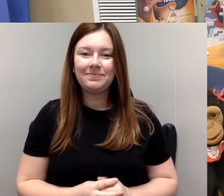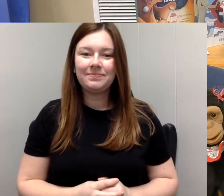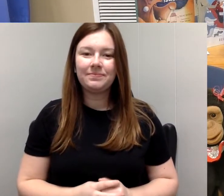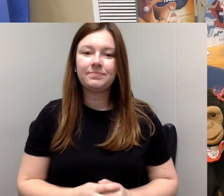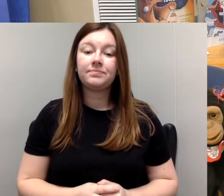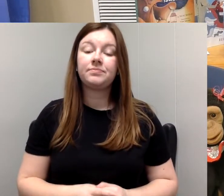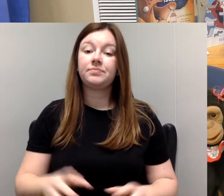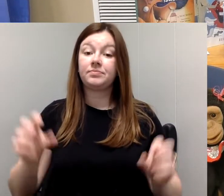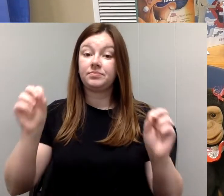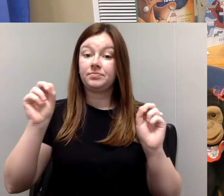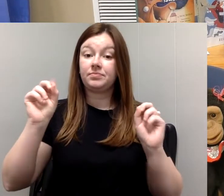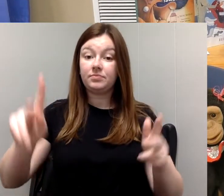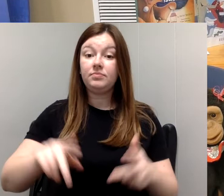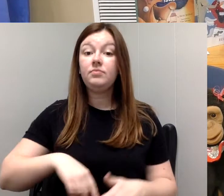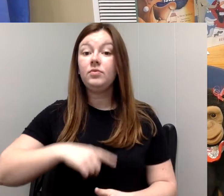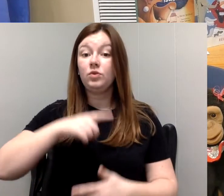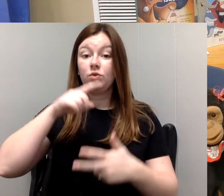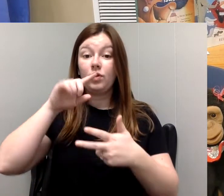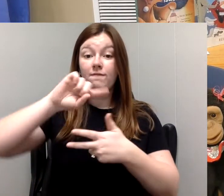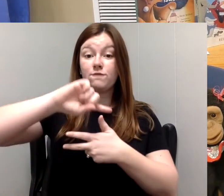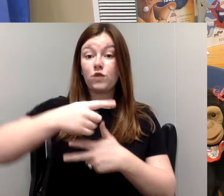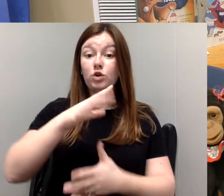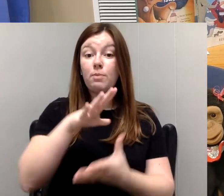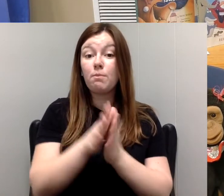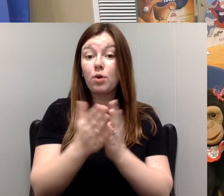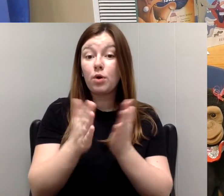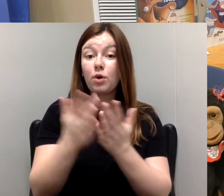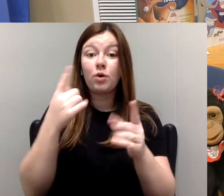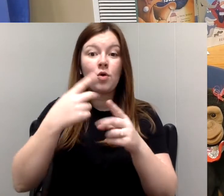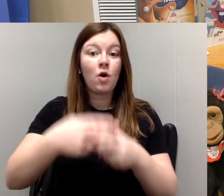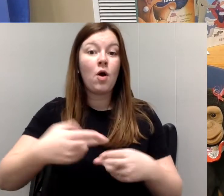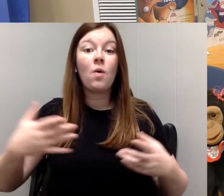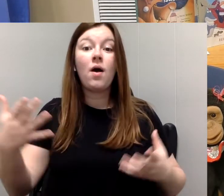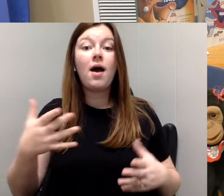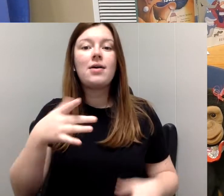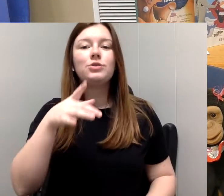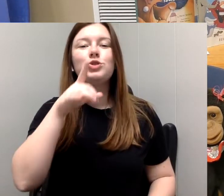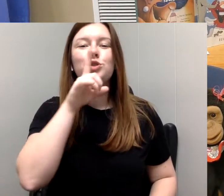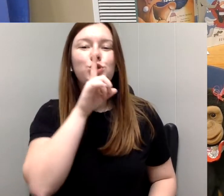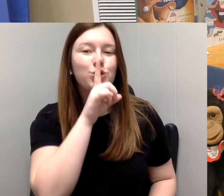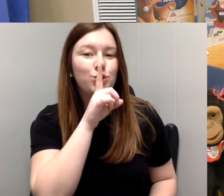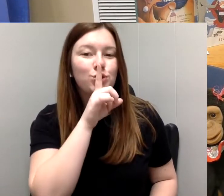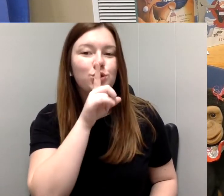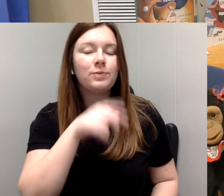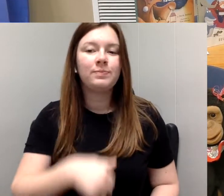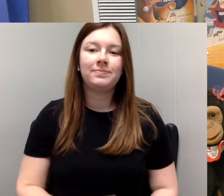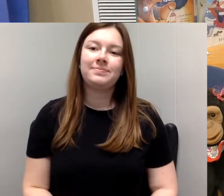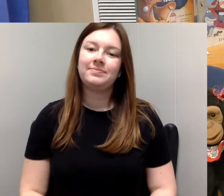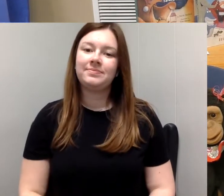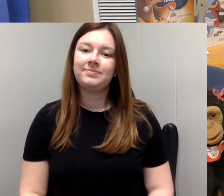Alright, our first one is called Shhh.